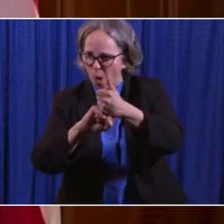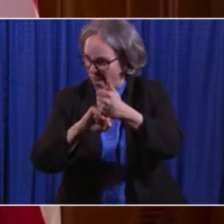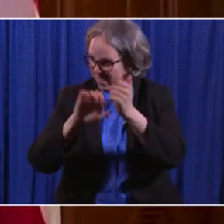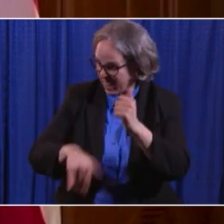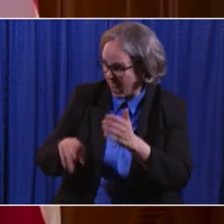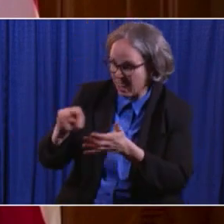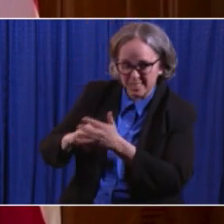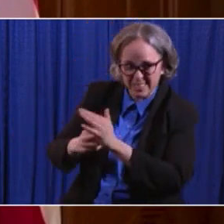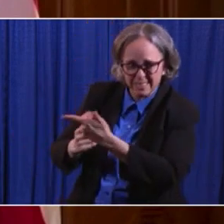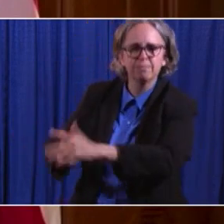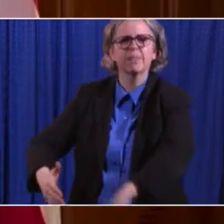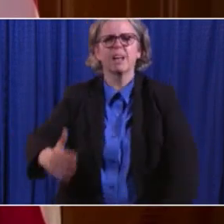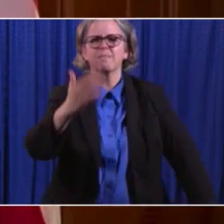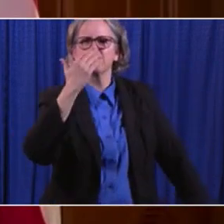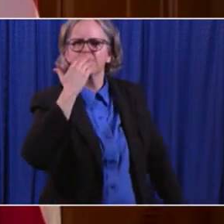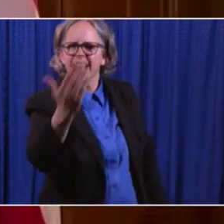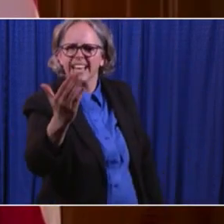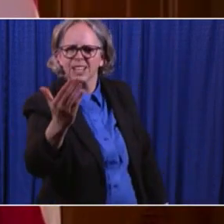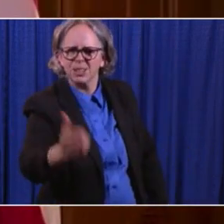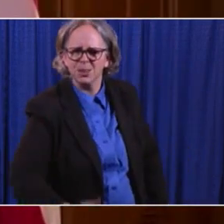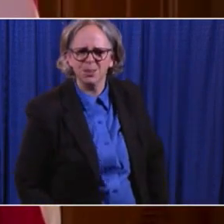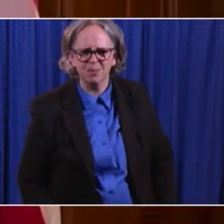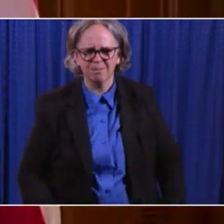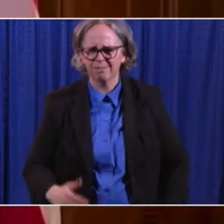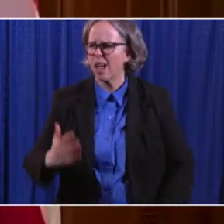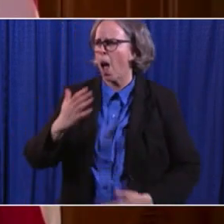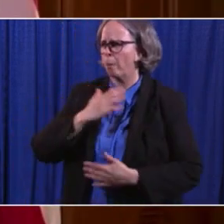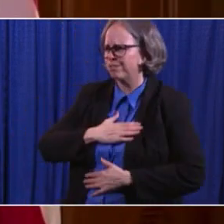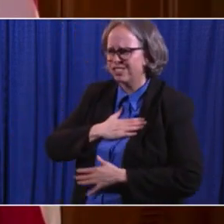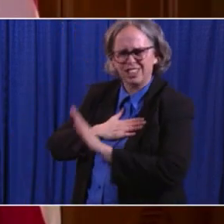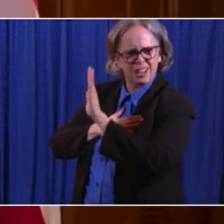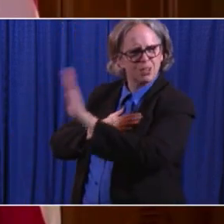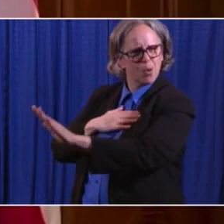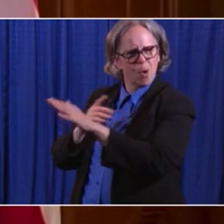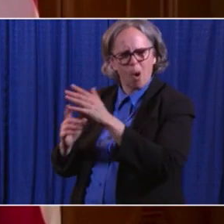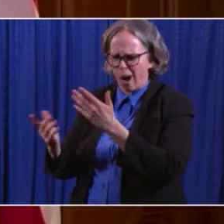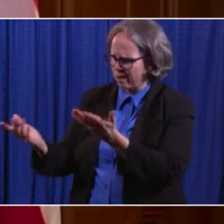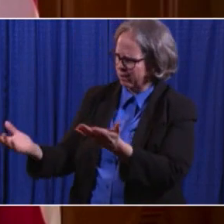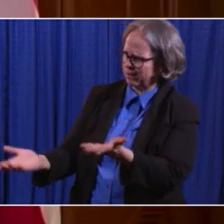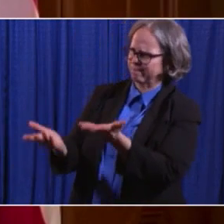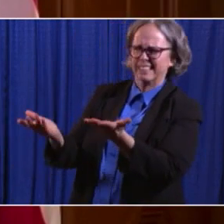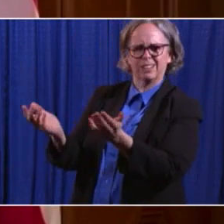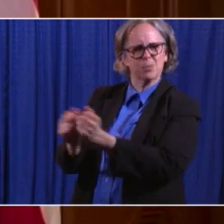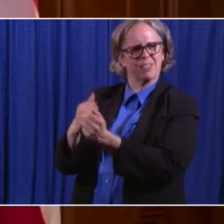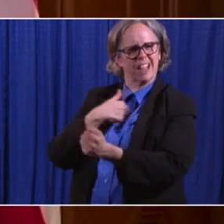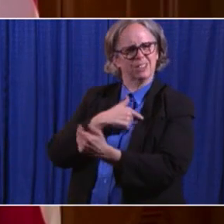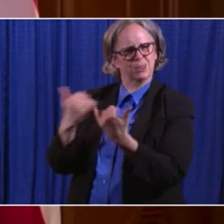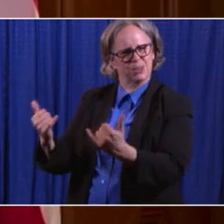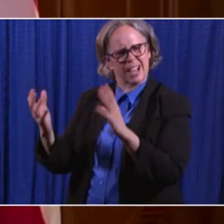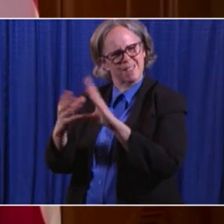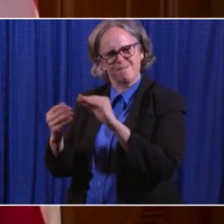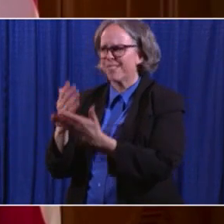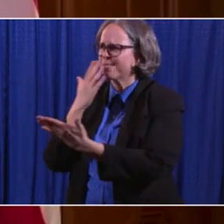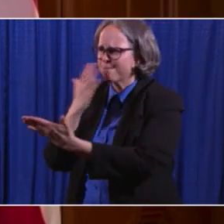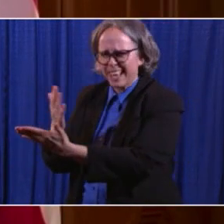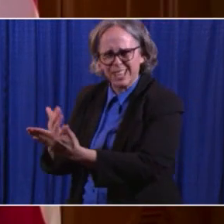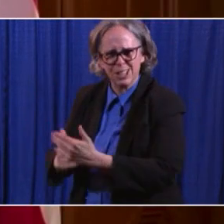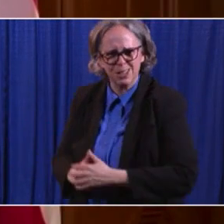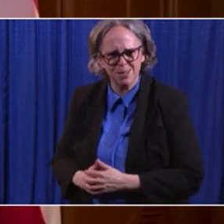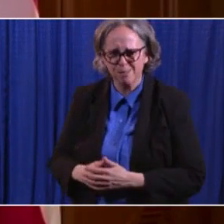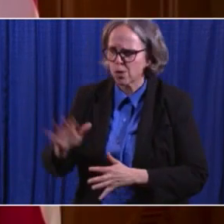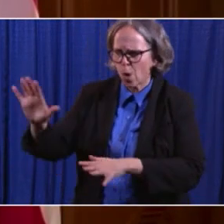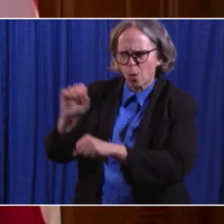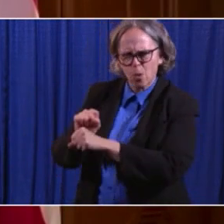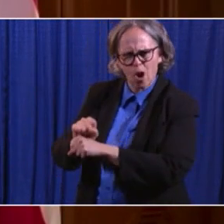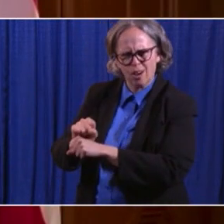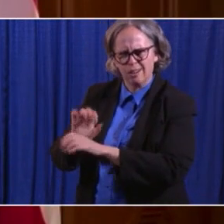thank you very, very much. We really appreciate you taking the time to be on here today, and we're very grateful for you bringing some insight